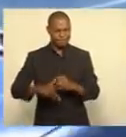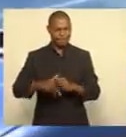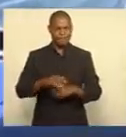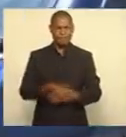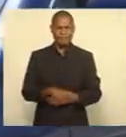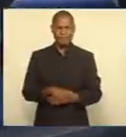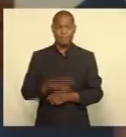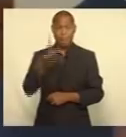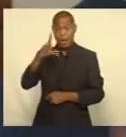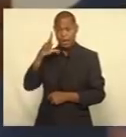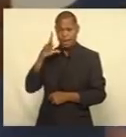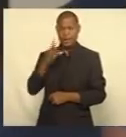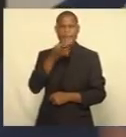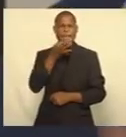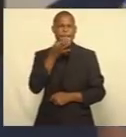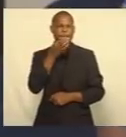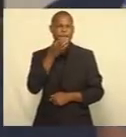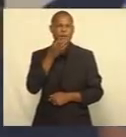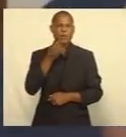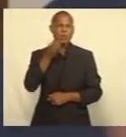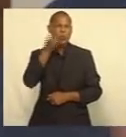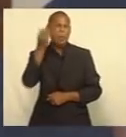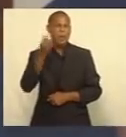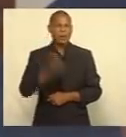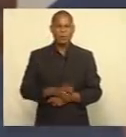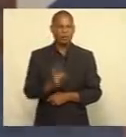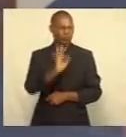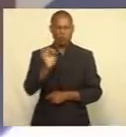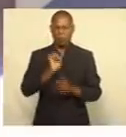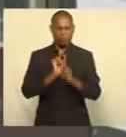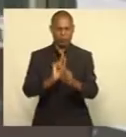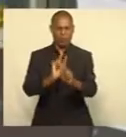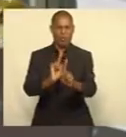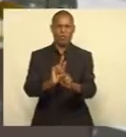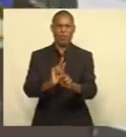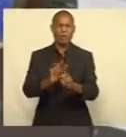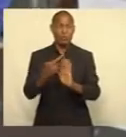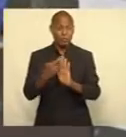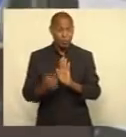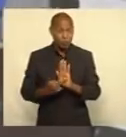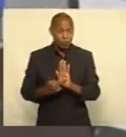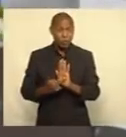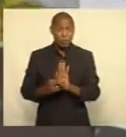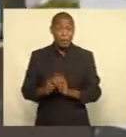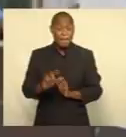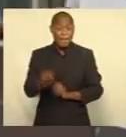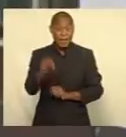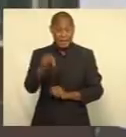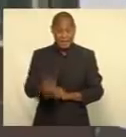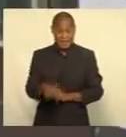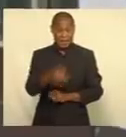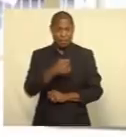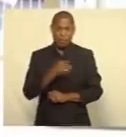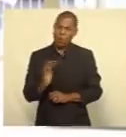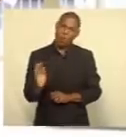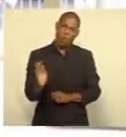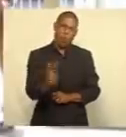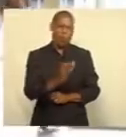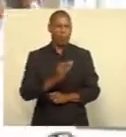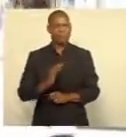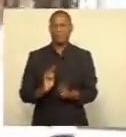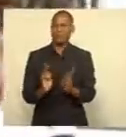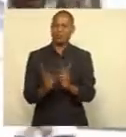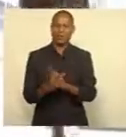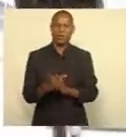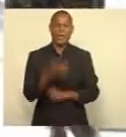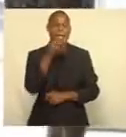Yesterday, a few supermarkets were not adhering to some of the restrictions. However, this morning, all of that changed. A few businesses have set